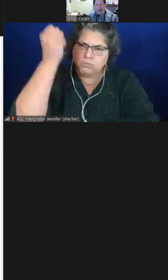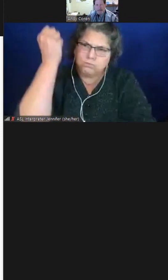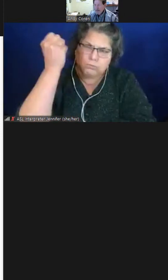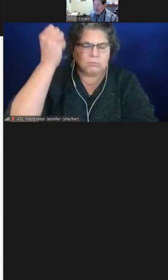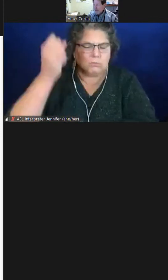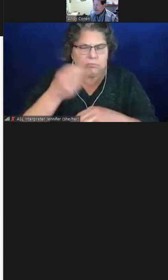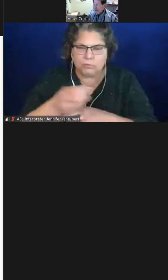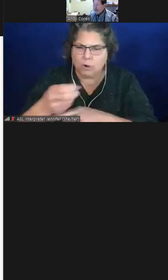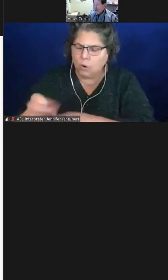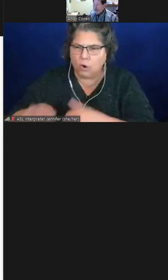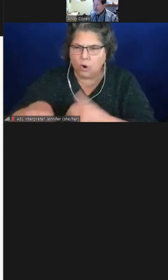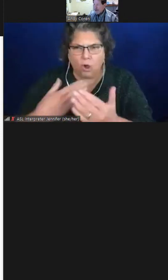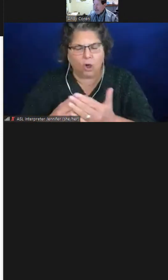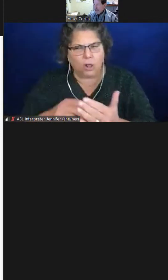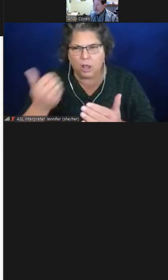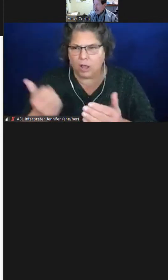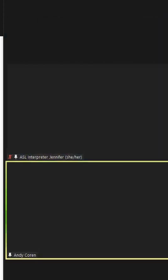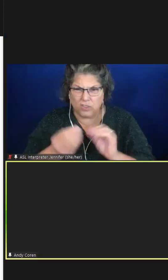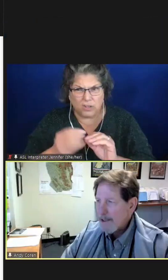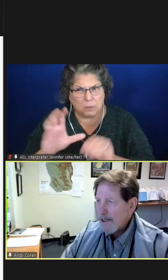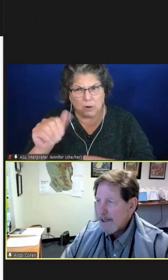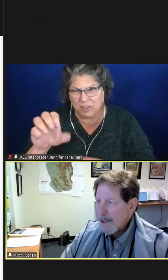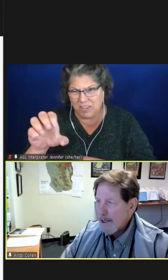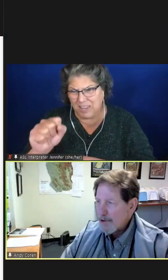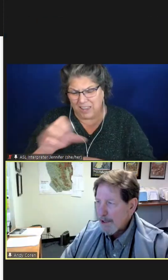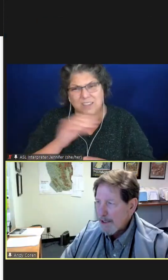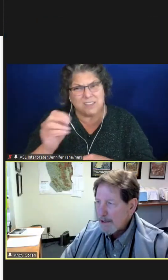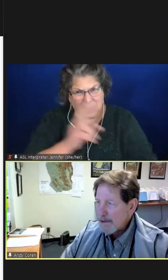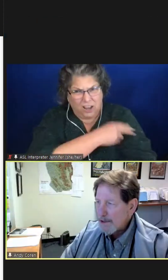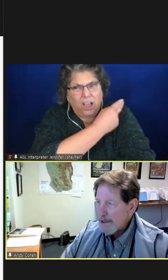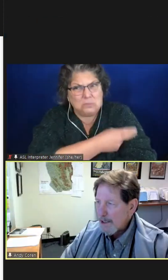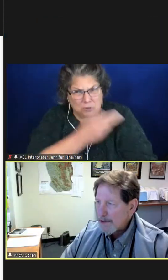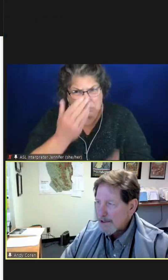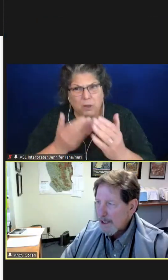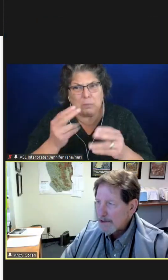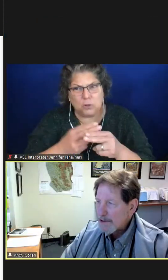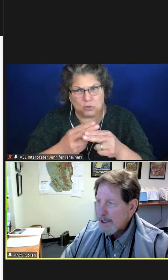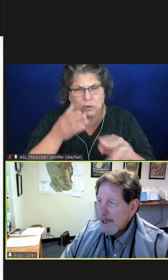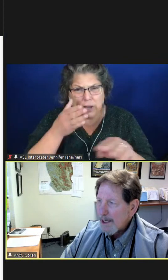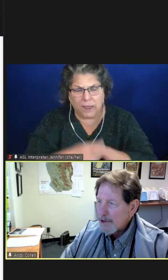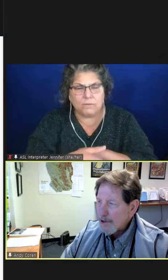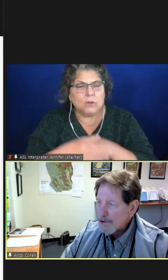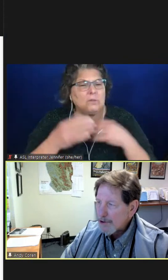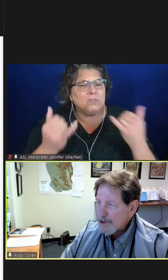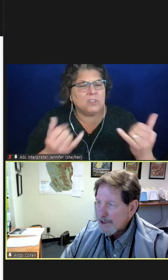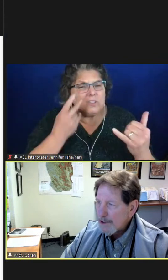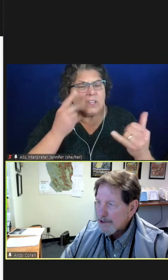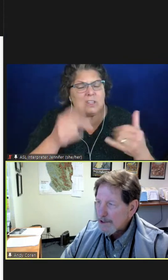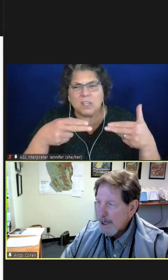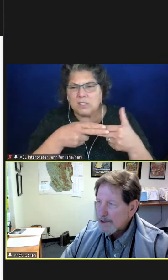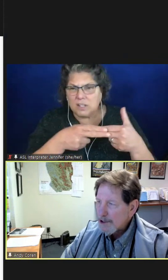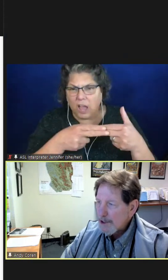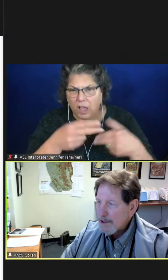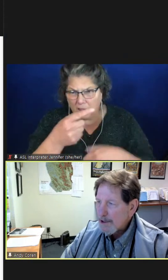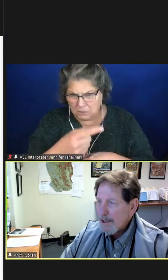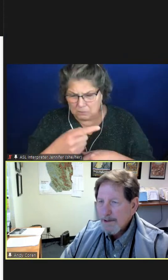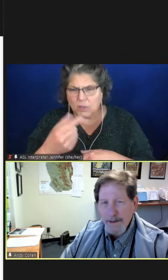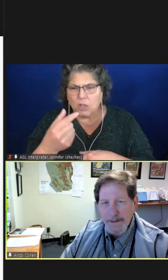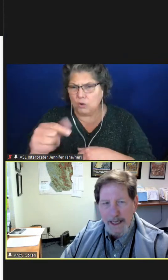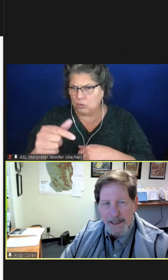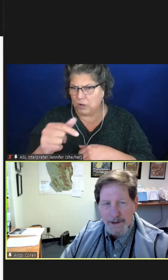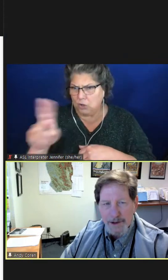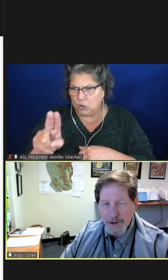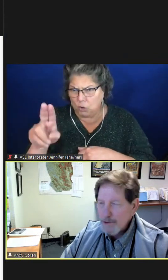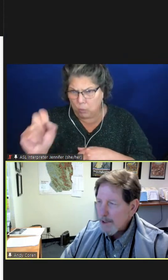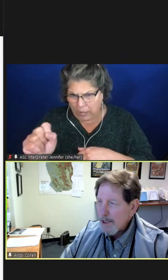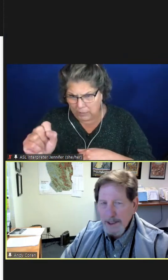hospitalizations may be following. So you can see on this slide, green is the United States, and you can also see this notch here that I'm going